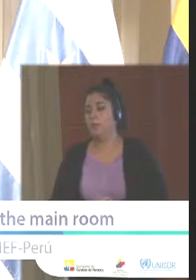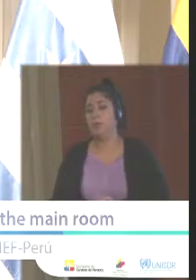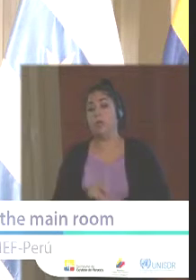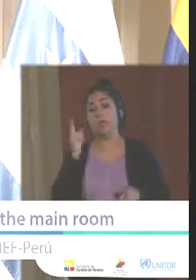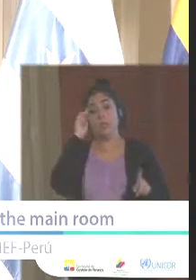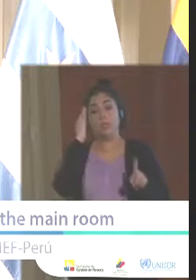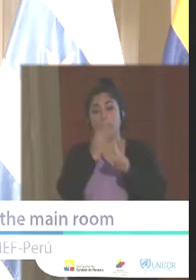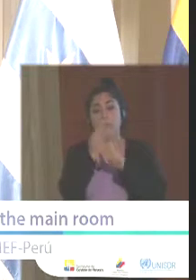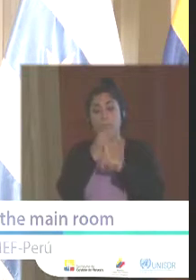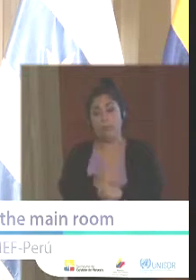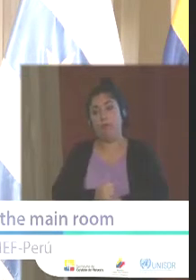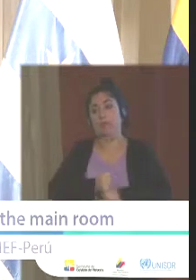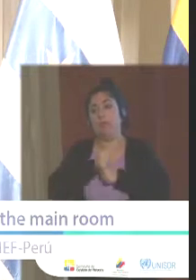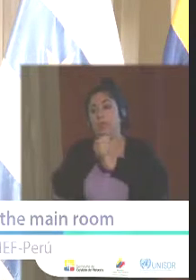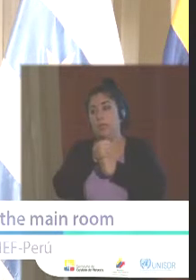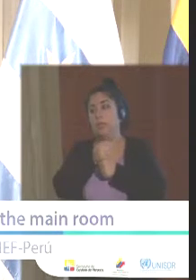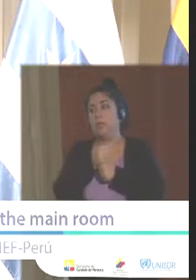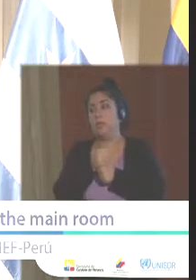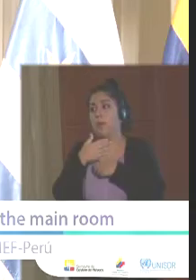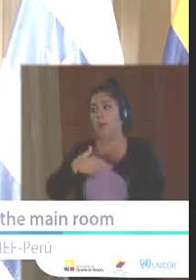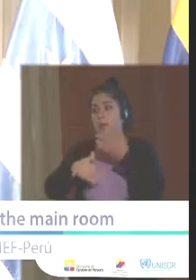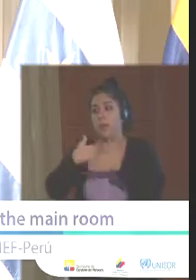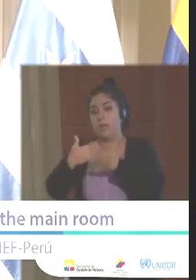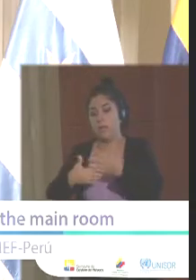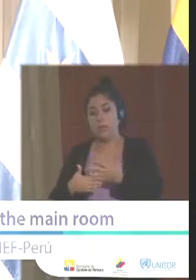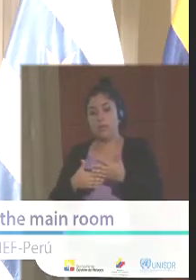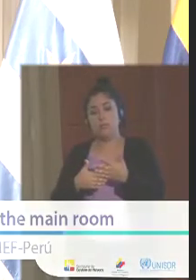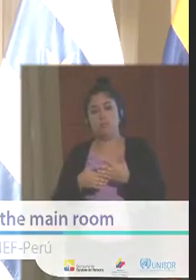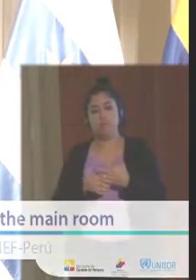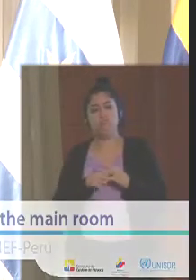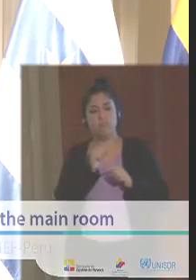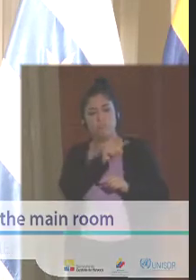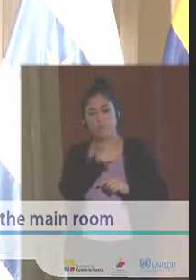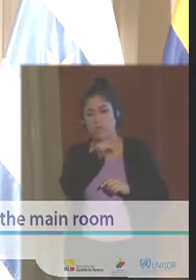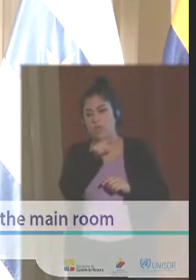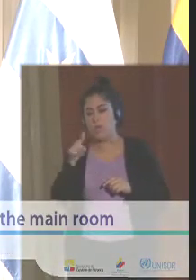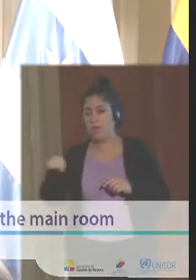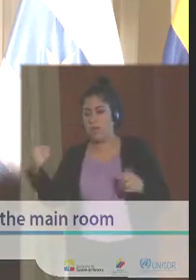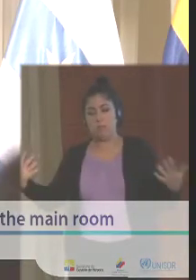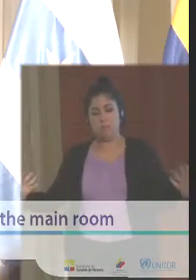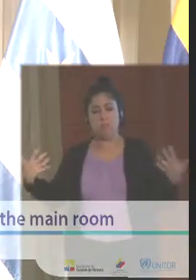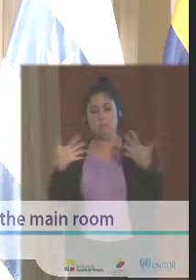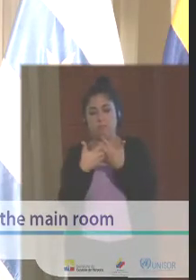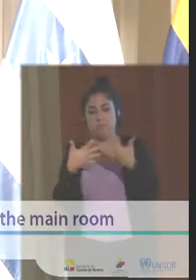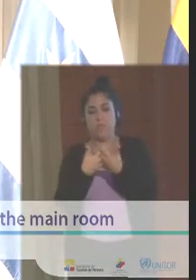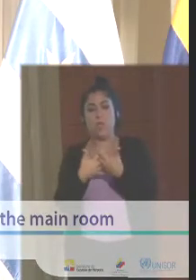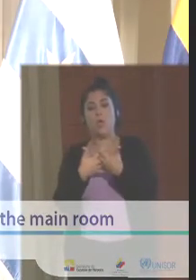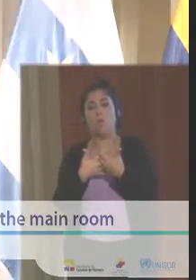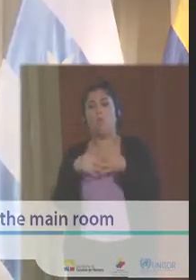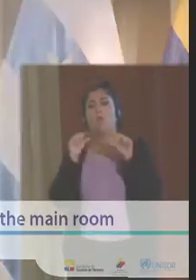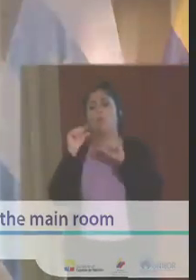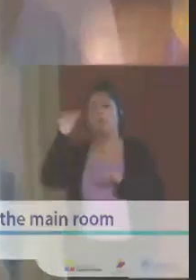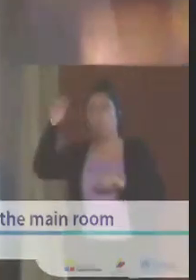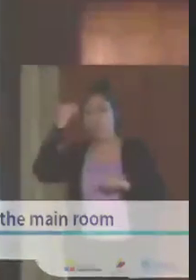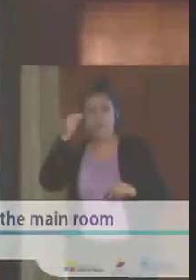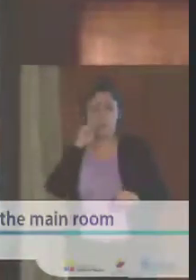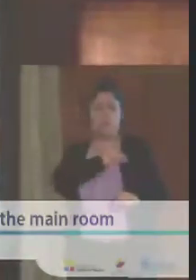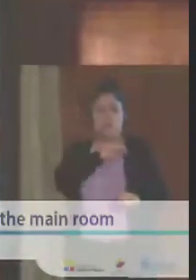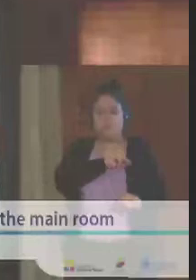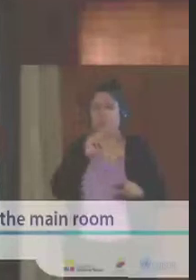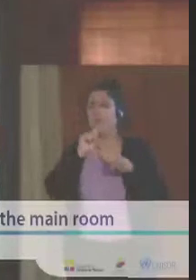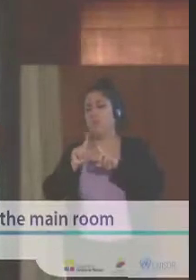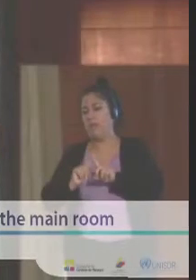we were aiming to strengthen this through networks and alliances within the institutional framework that we have with the